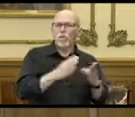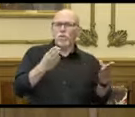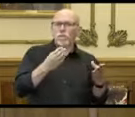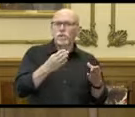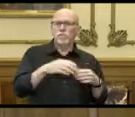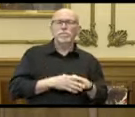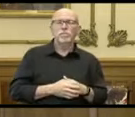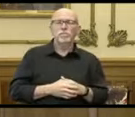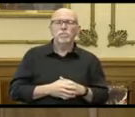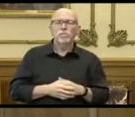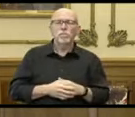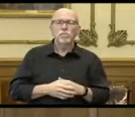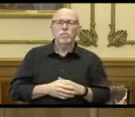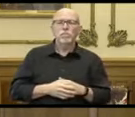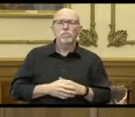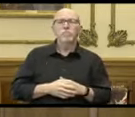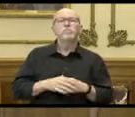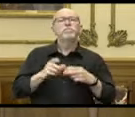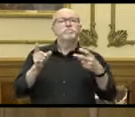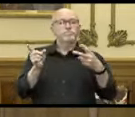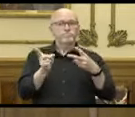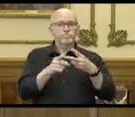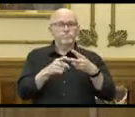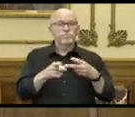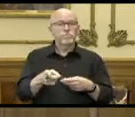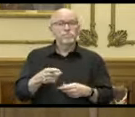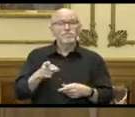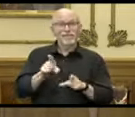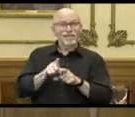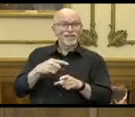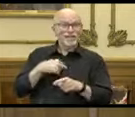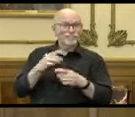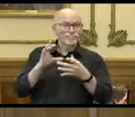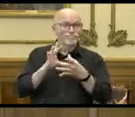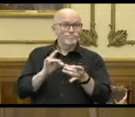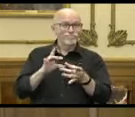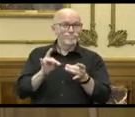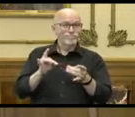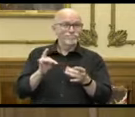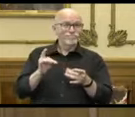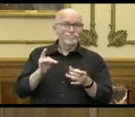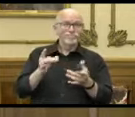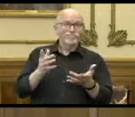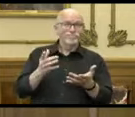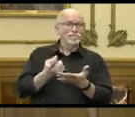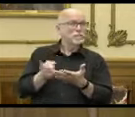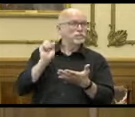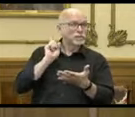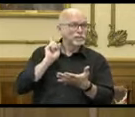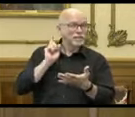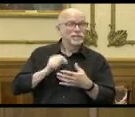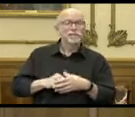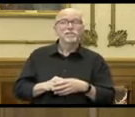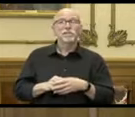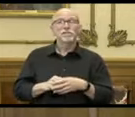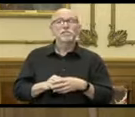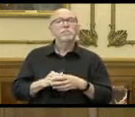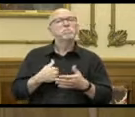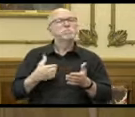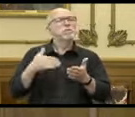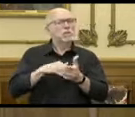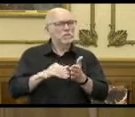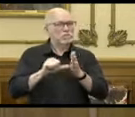efforts. Second, as I stated this last week, and I want to say it